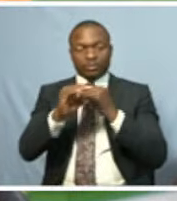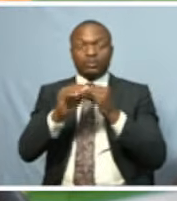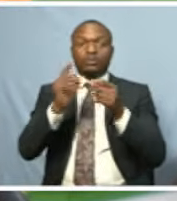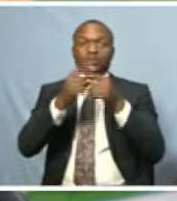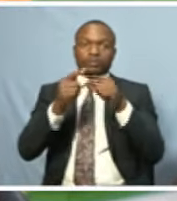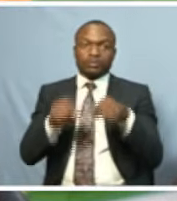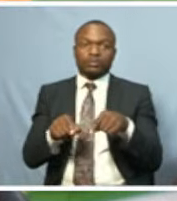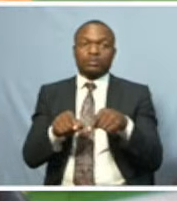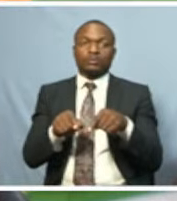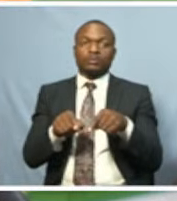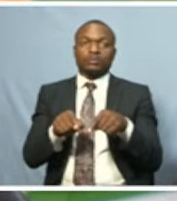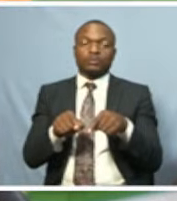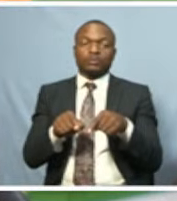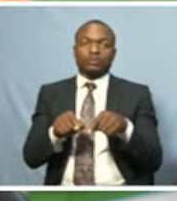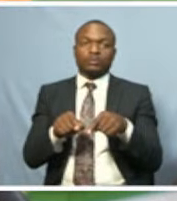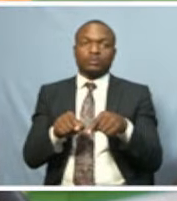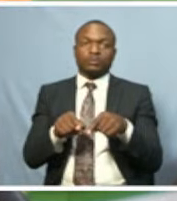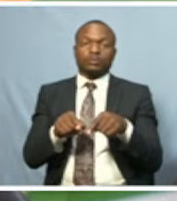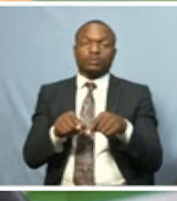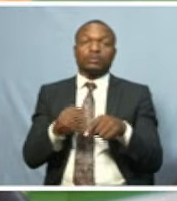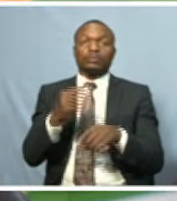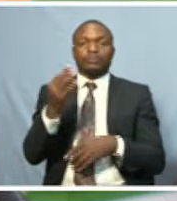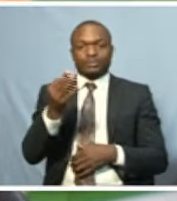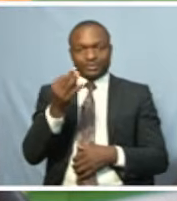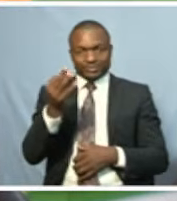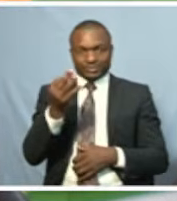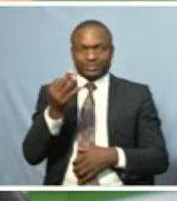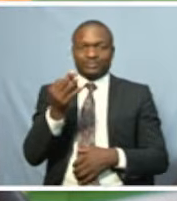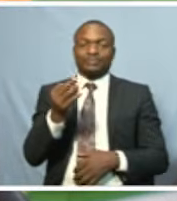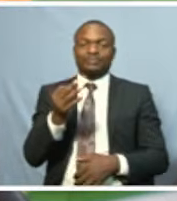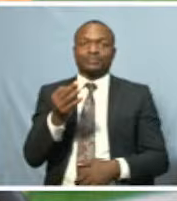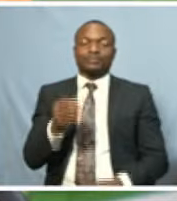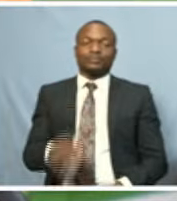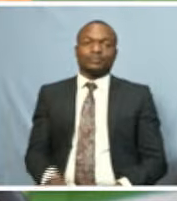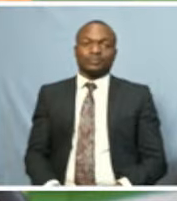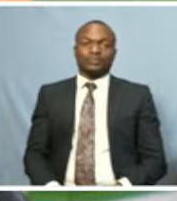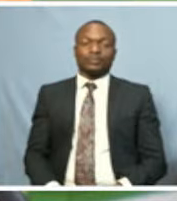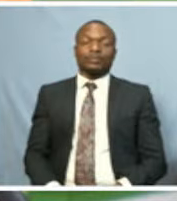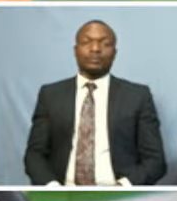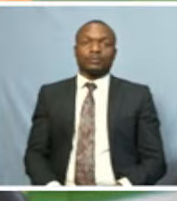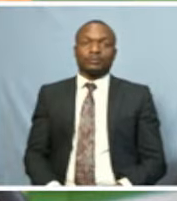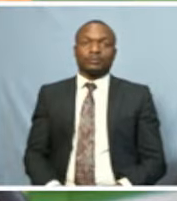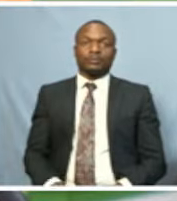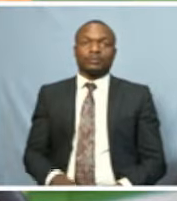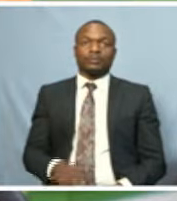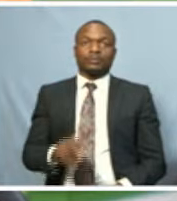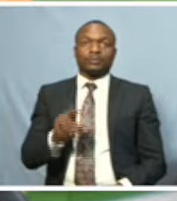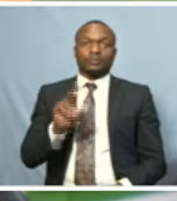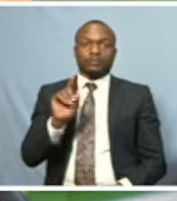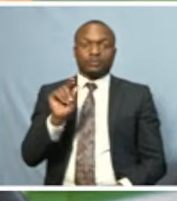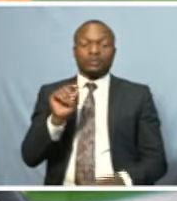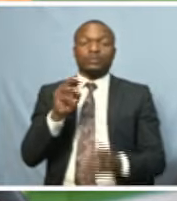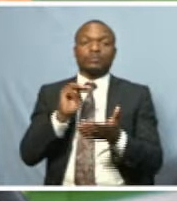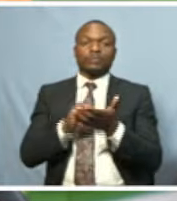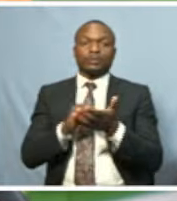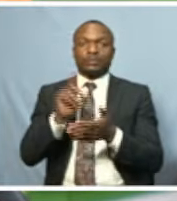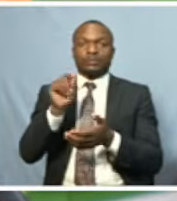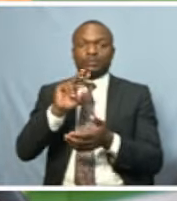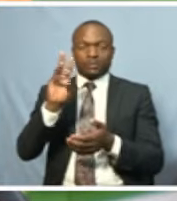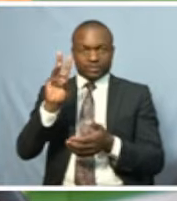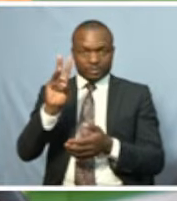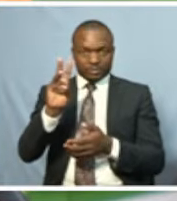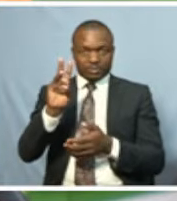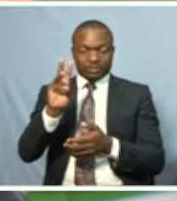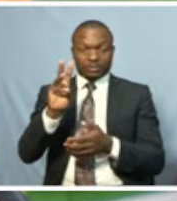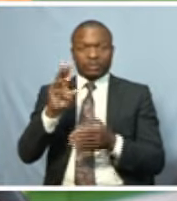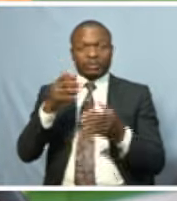be taken on Friday, which will be 20th March 2026. And there